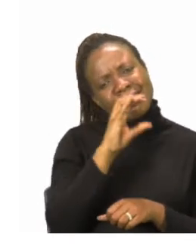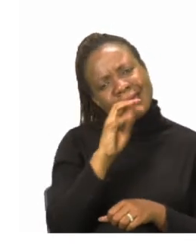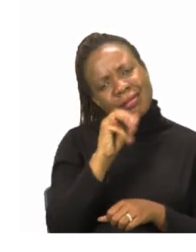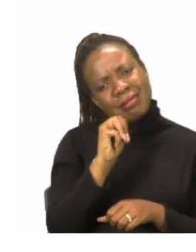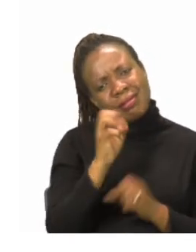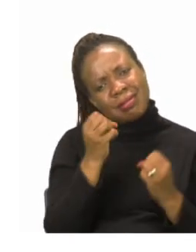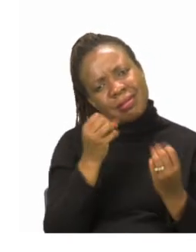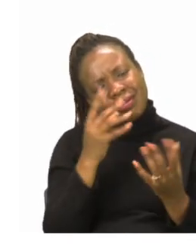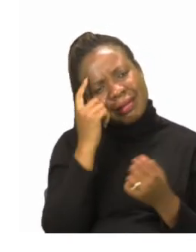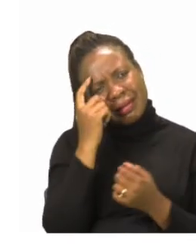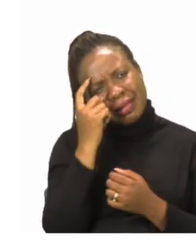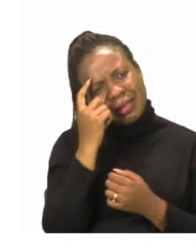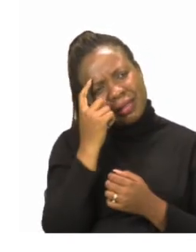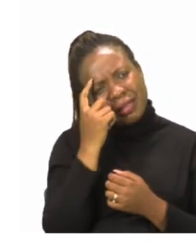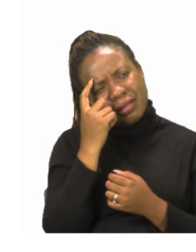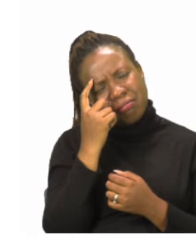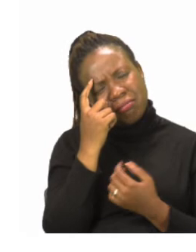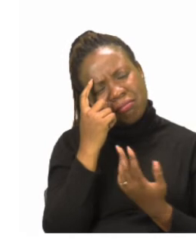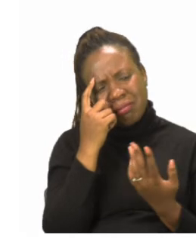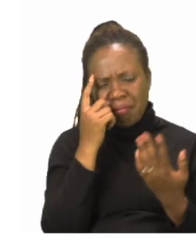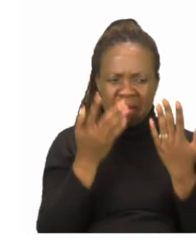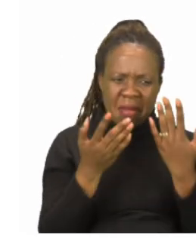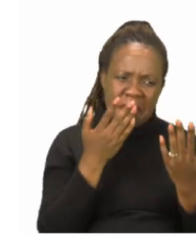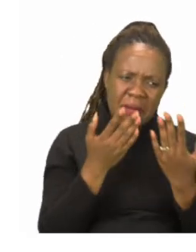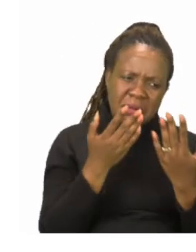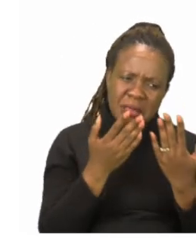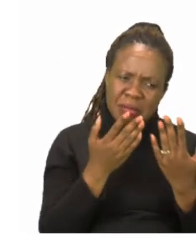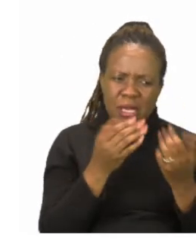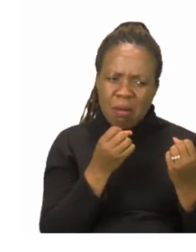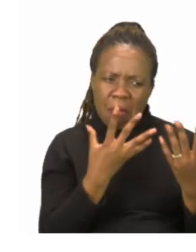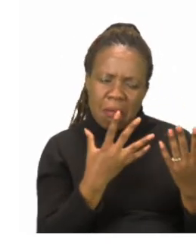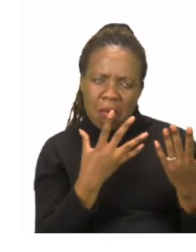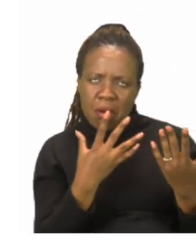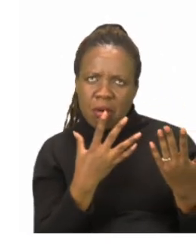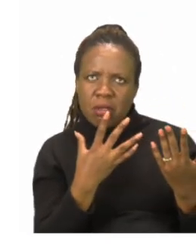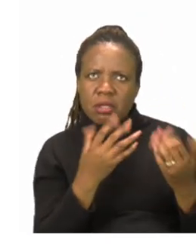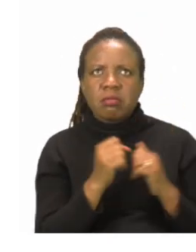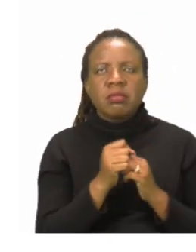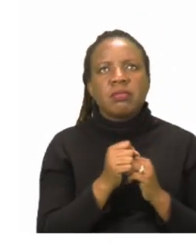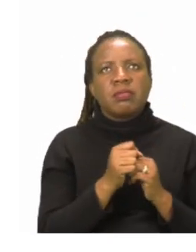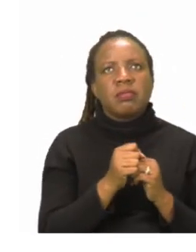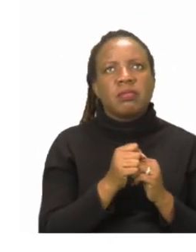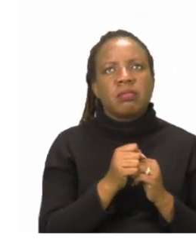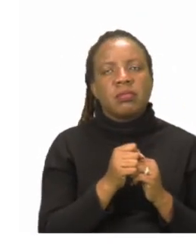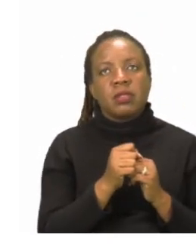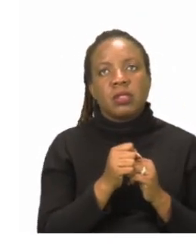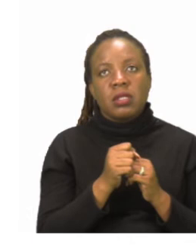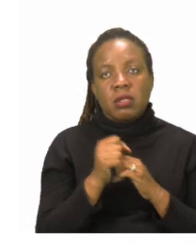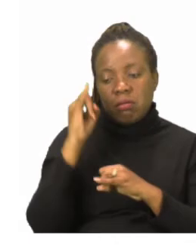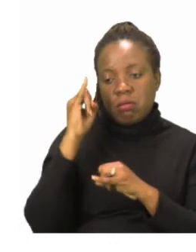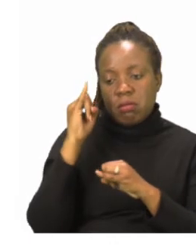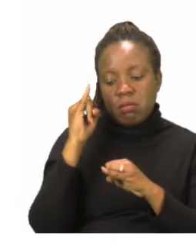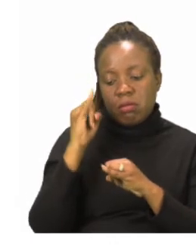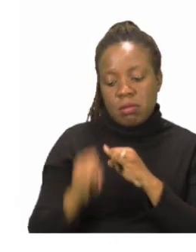means that, say for example, you must first guess the length of the leaf. Then you measure